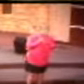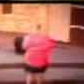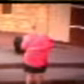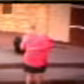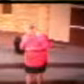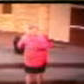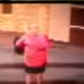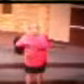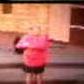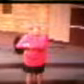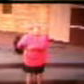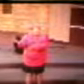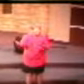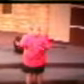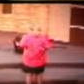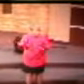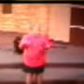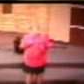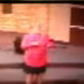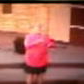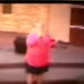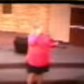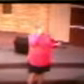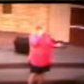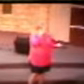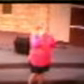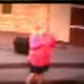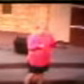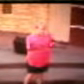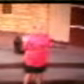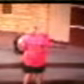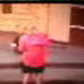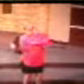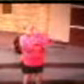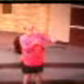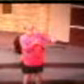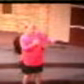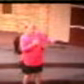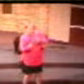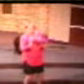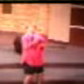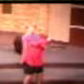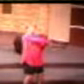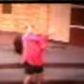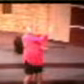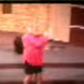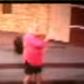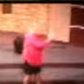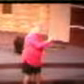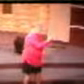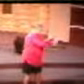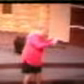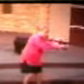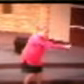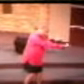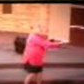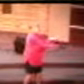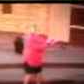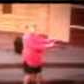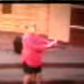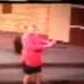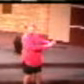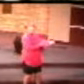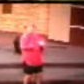We thought that we were coming maybe to be a witness, to be sent by God to Judea and Samaria, is to take God